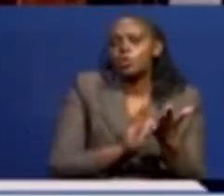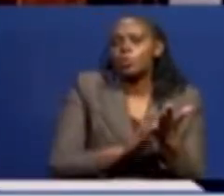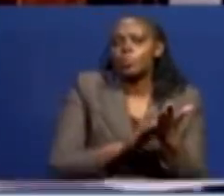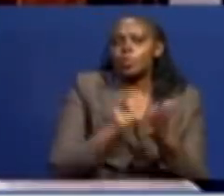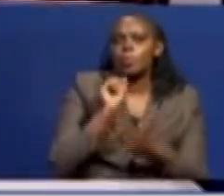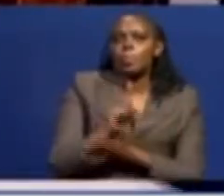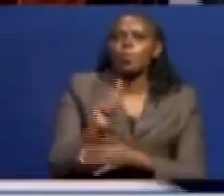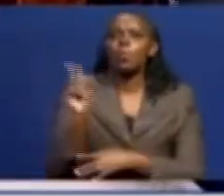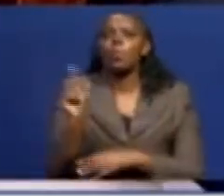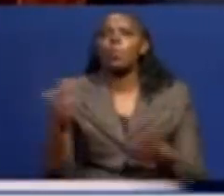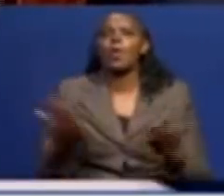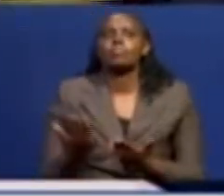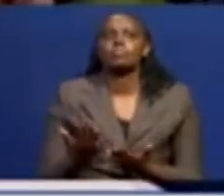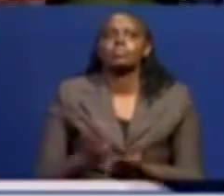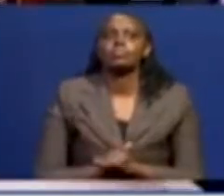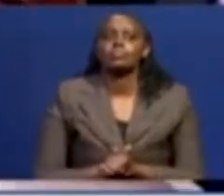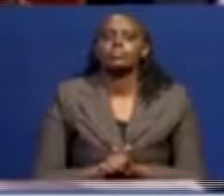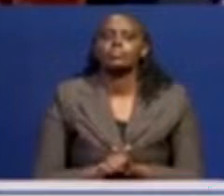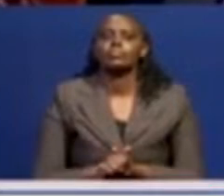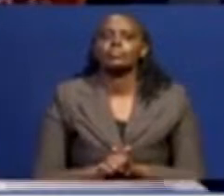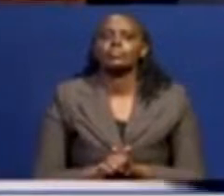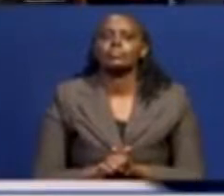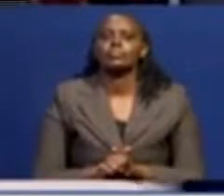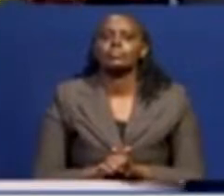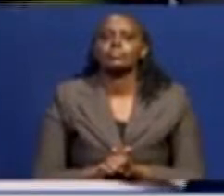are you recommending their removal?